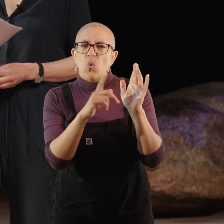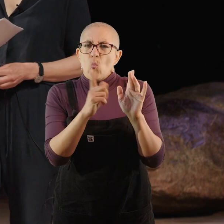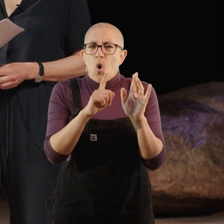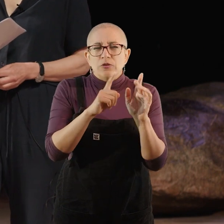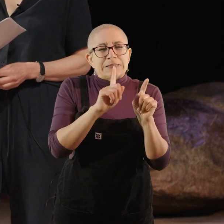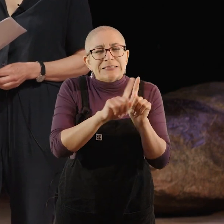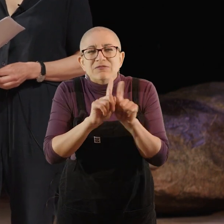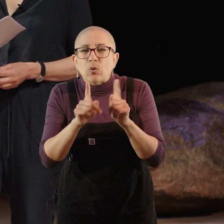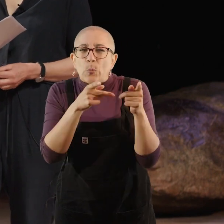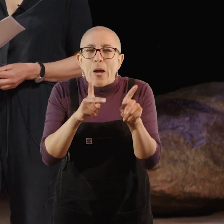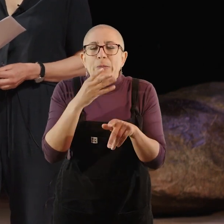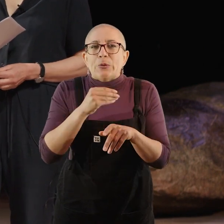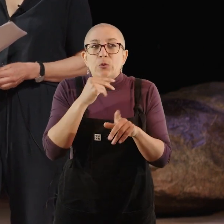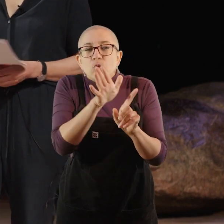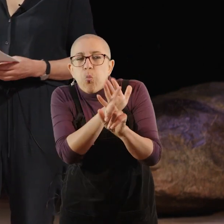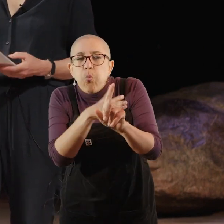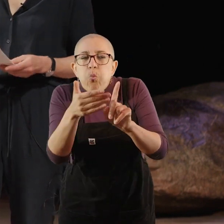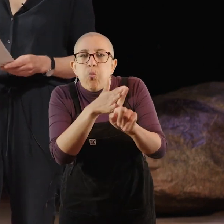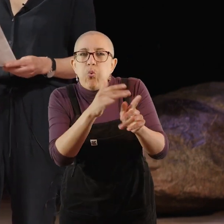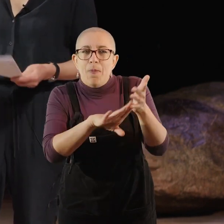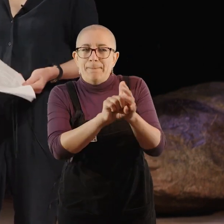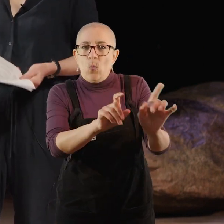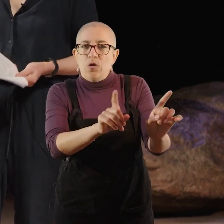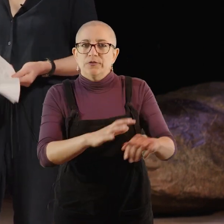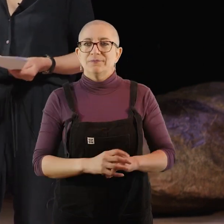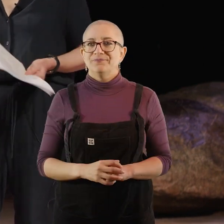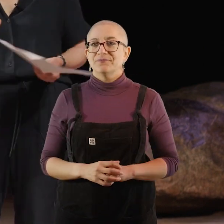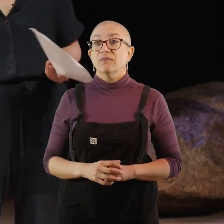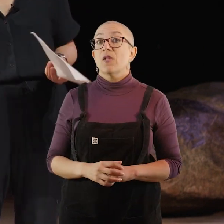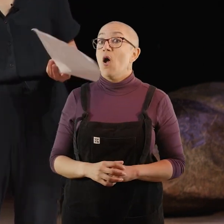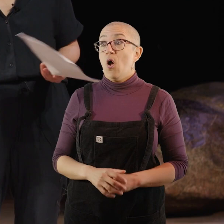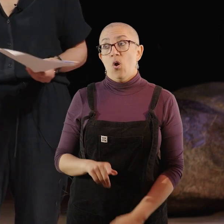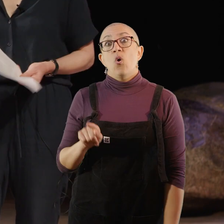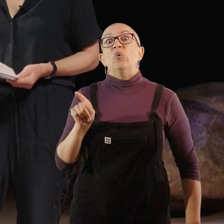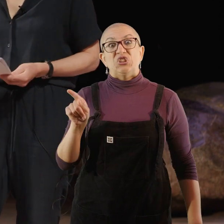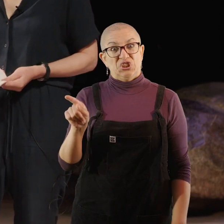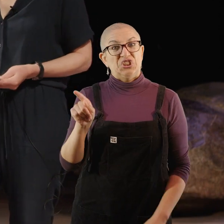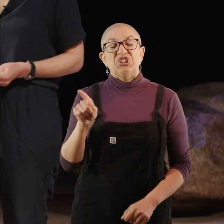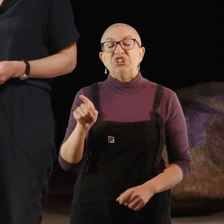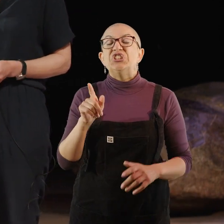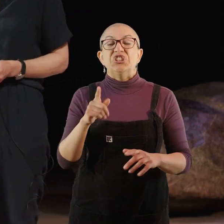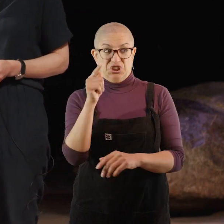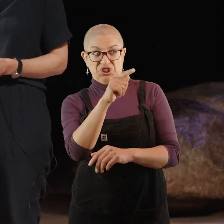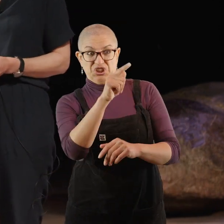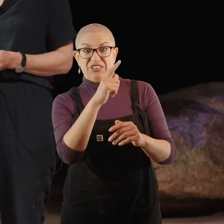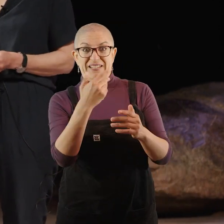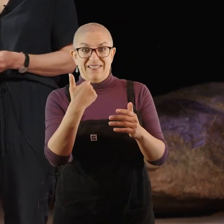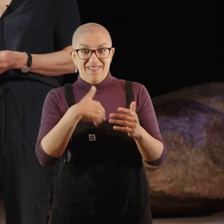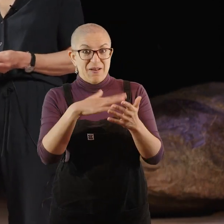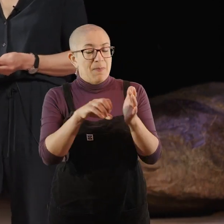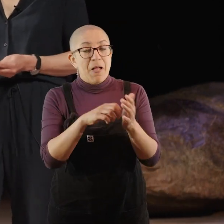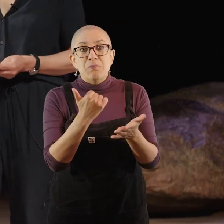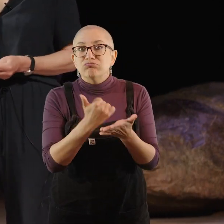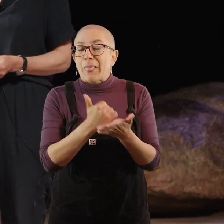does she use to get him to do what she wants? Yeah, she's brilliant. I mean, she's brilliant at it. She uses so many